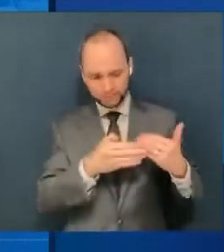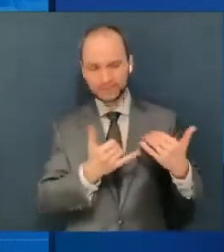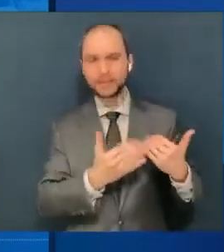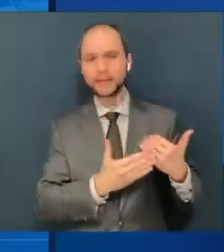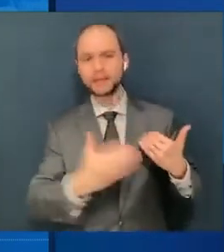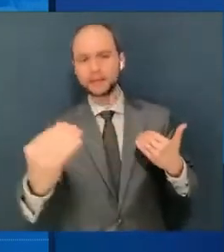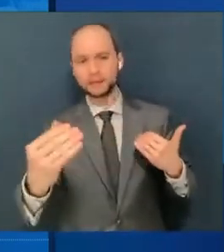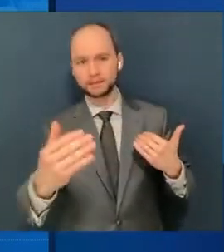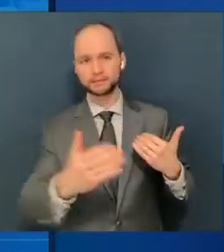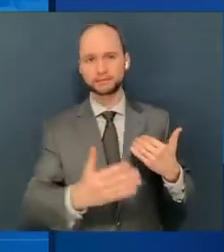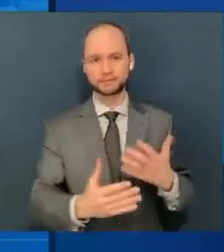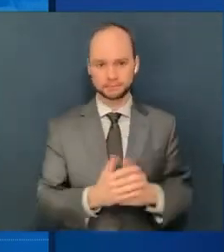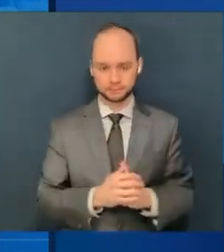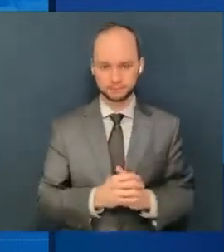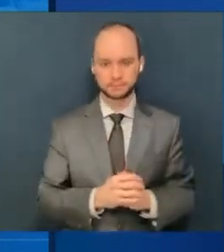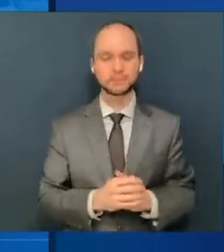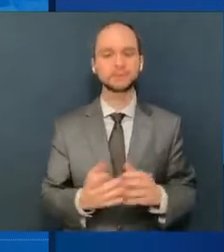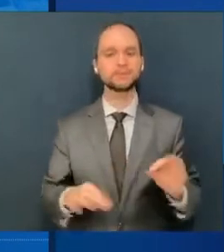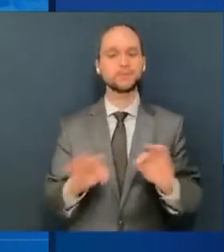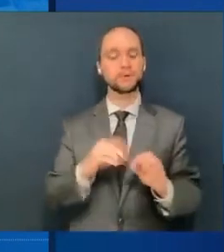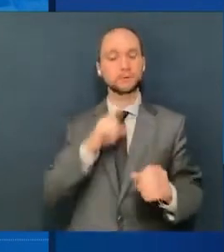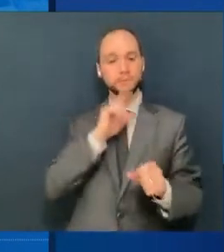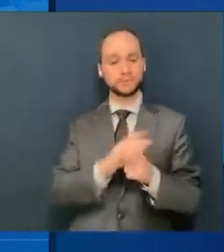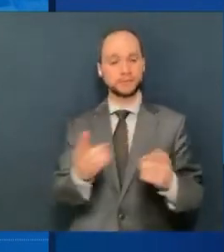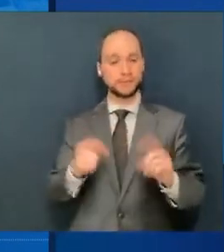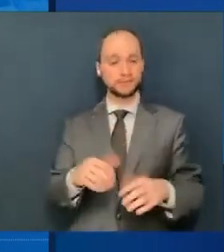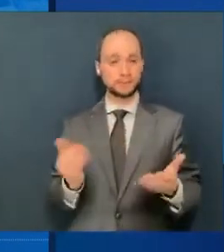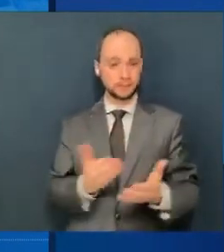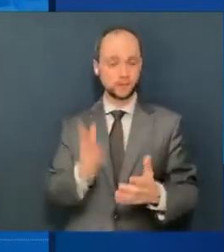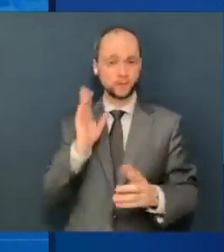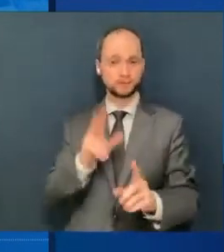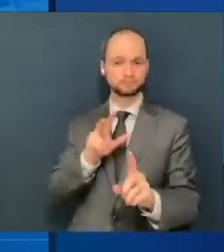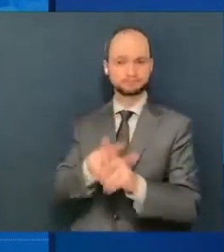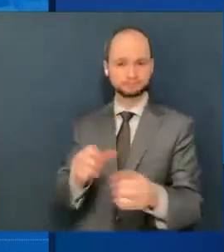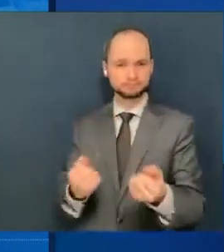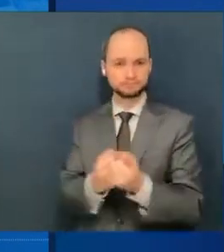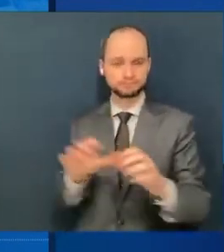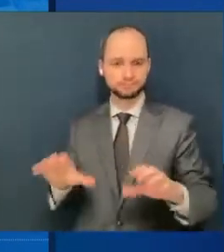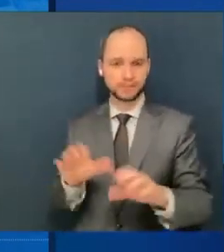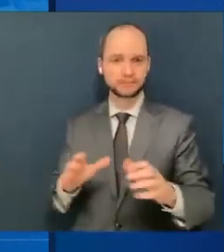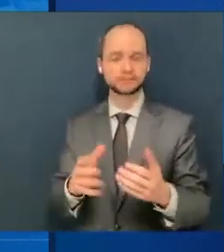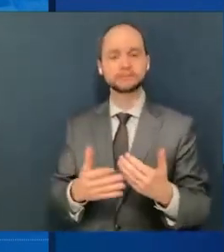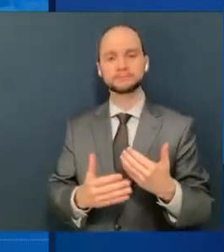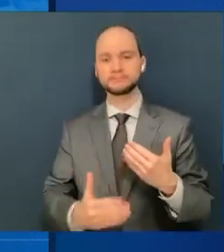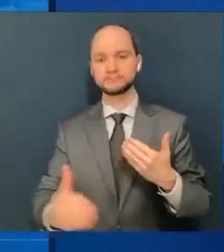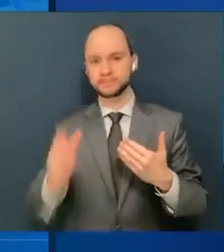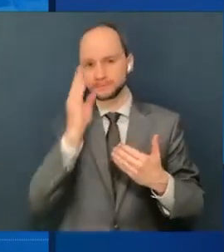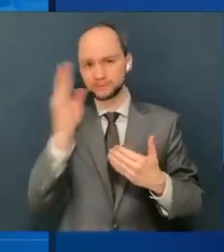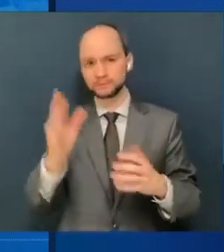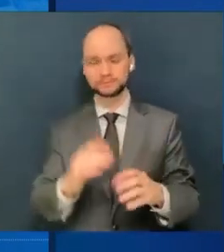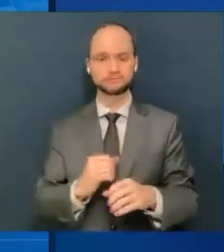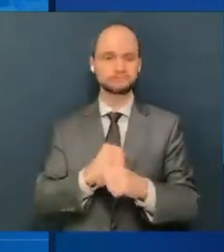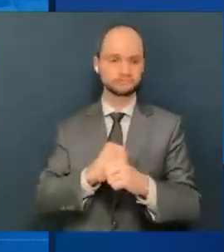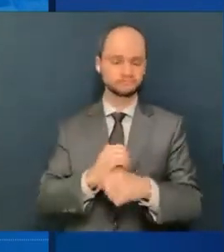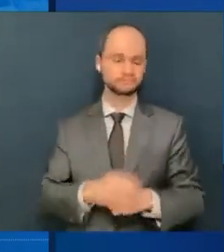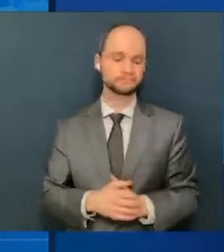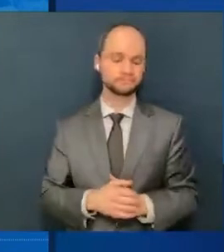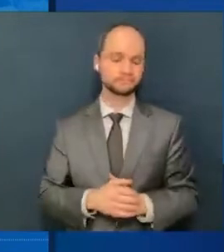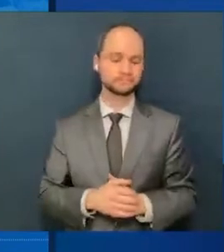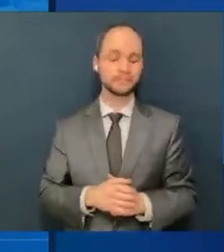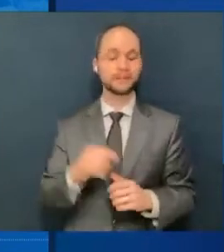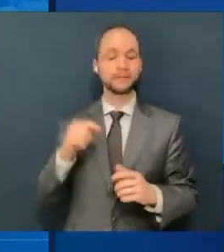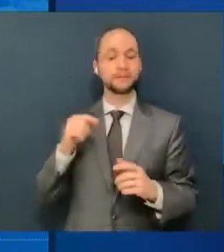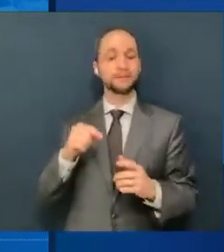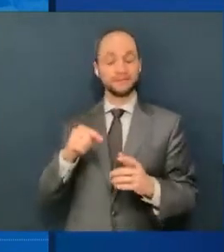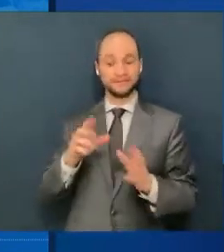made through this important summit. This, together with the Vaccine Delivery Partnership, will help countries scale up their delivery